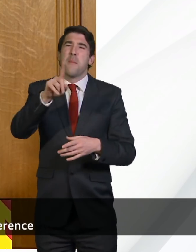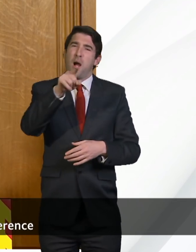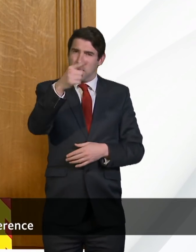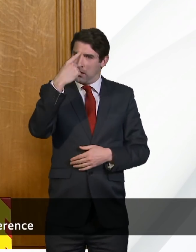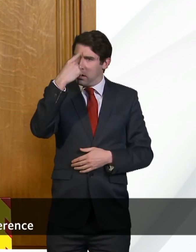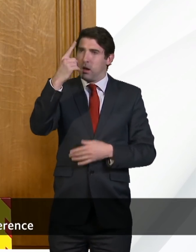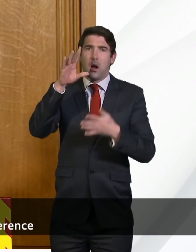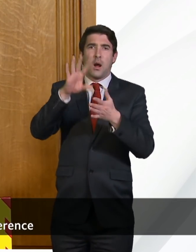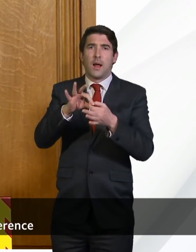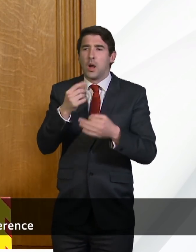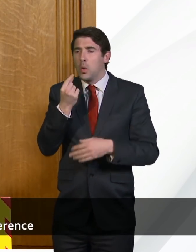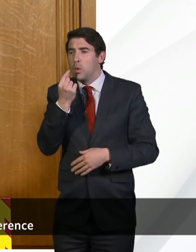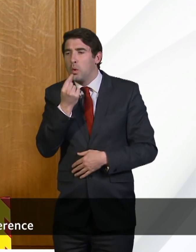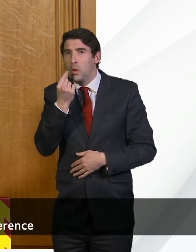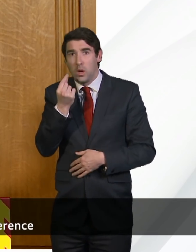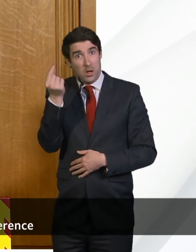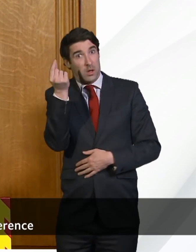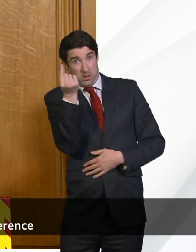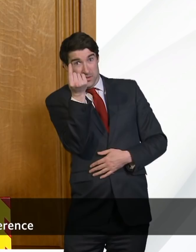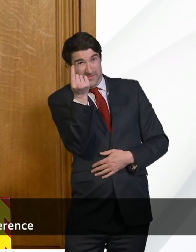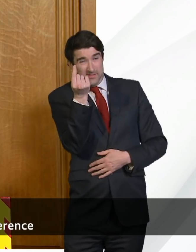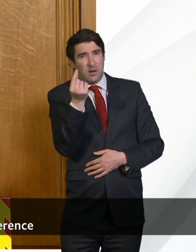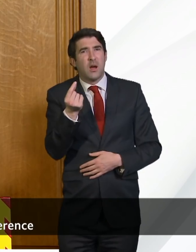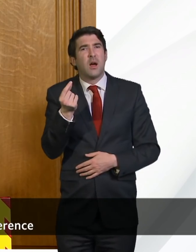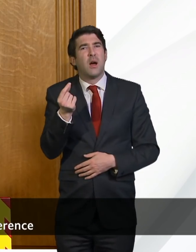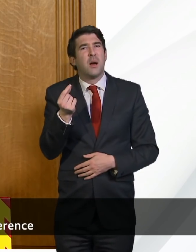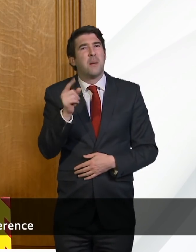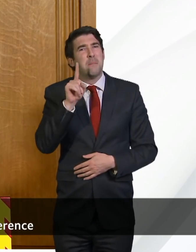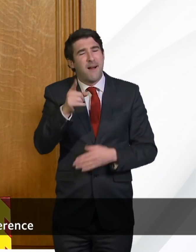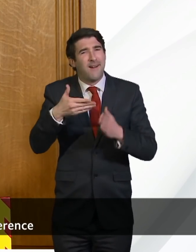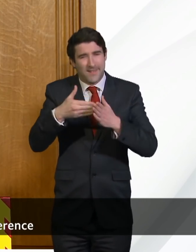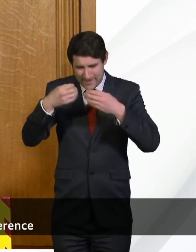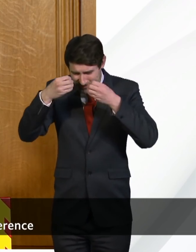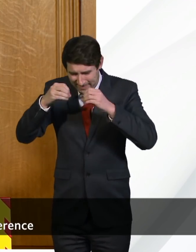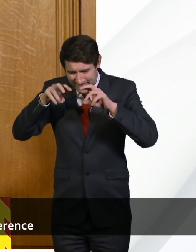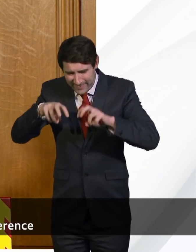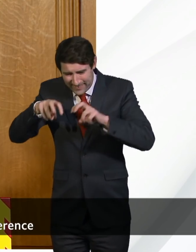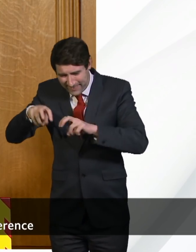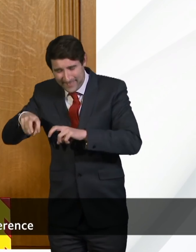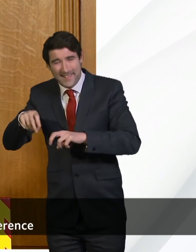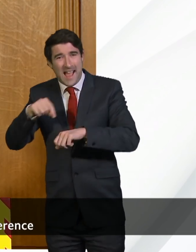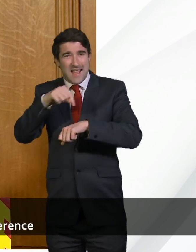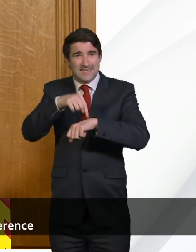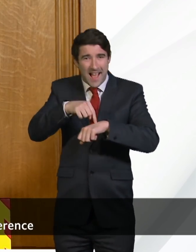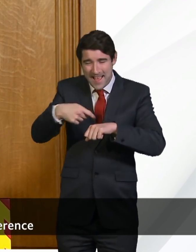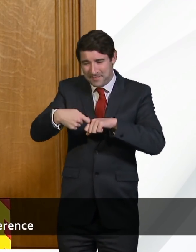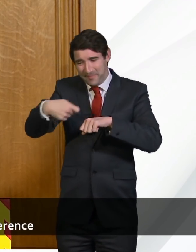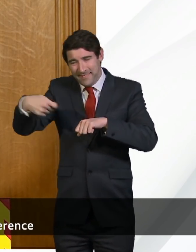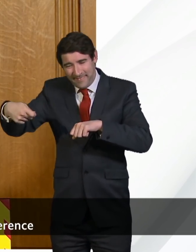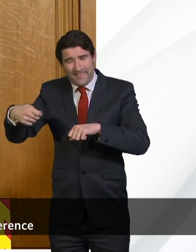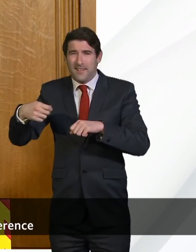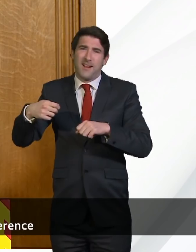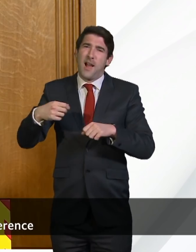whole system running so you're very confident that someone who needs a test can order the right test and will get the right result back. And the